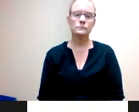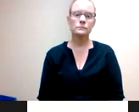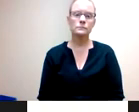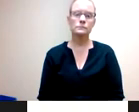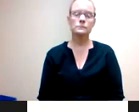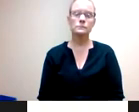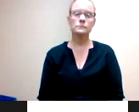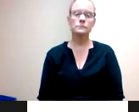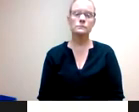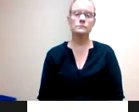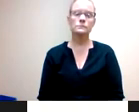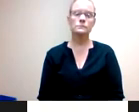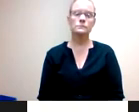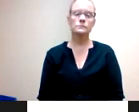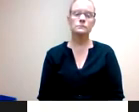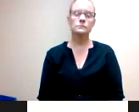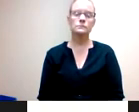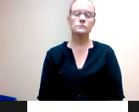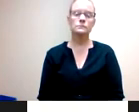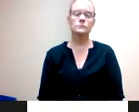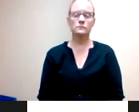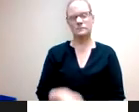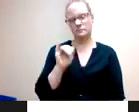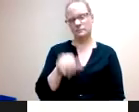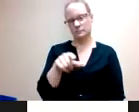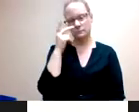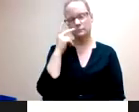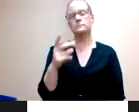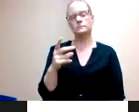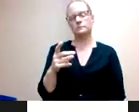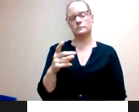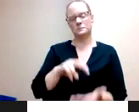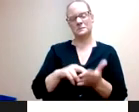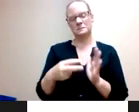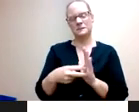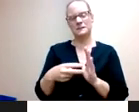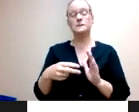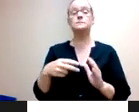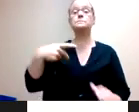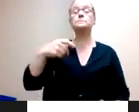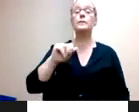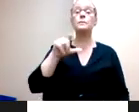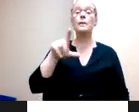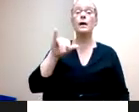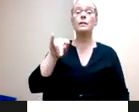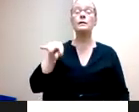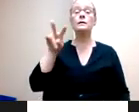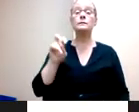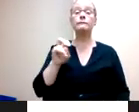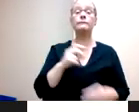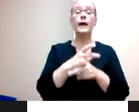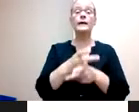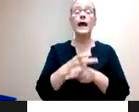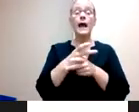And click twice, please. So there's that palliative care is the large group, and the subset in this Venn diagram